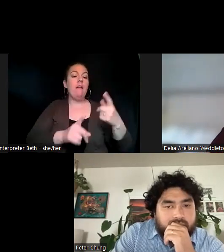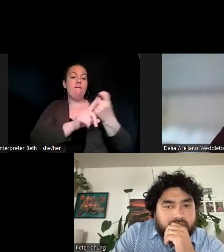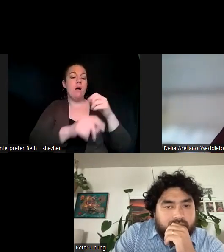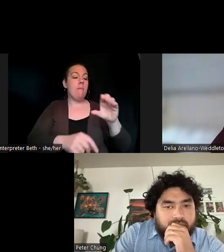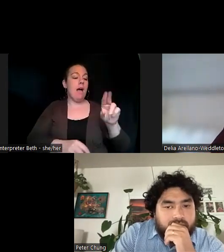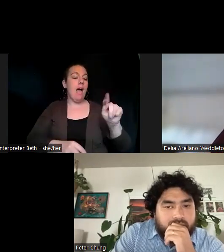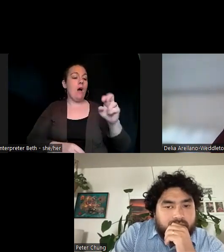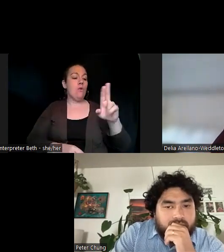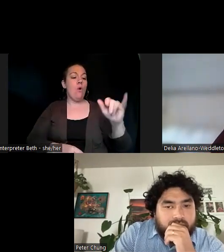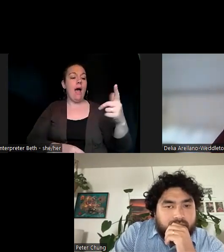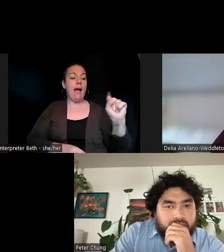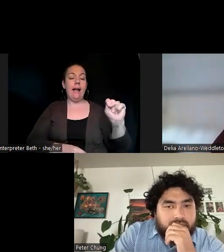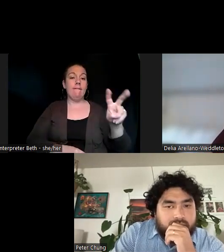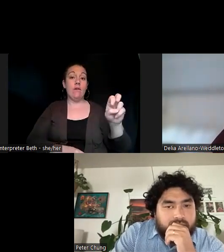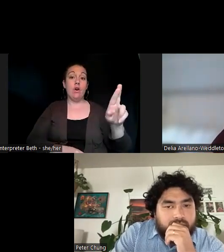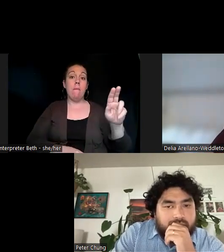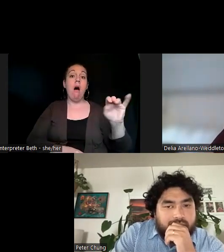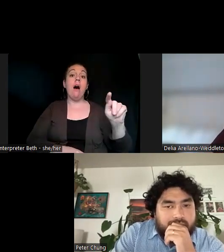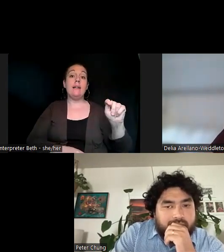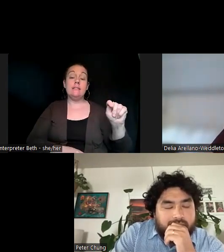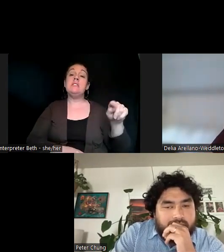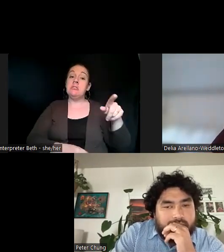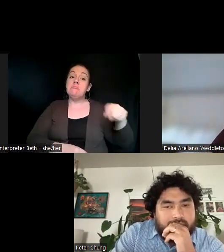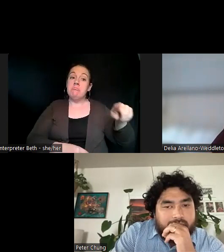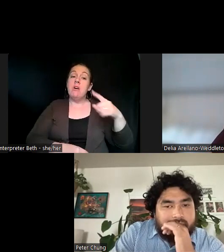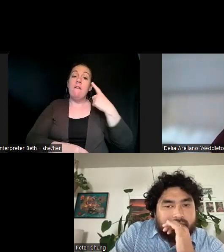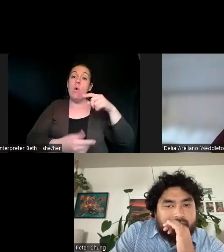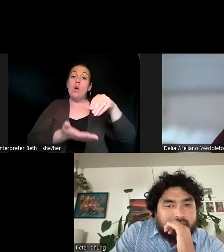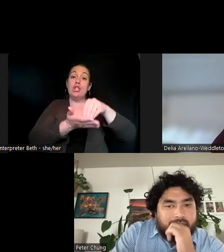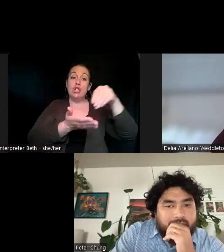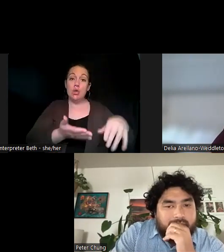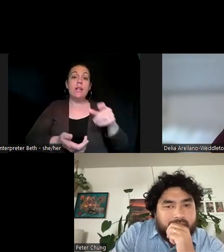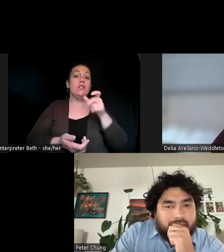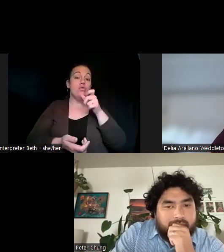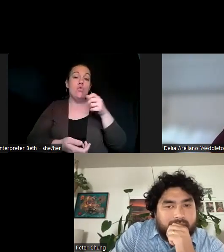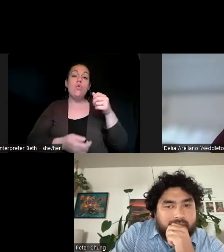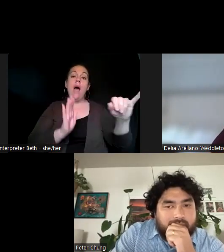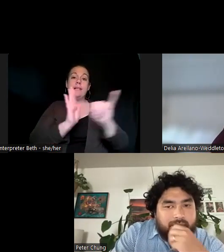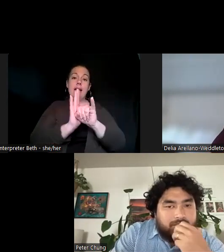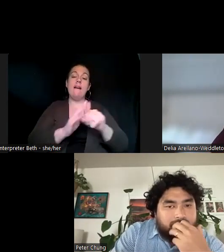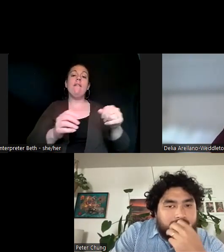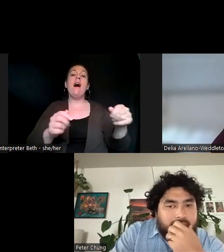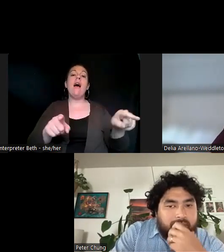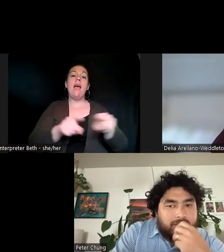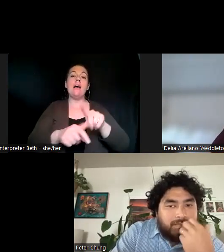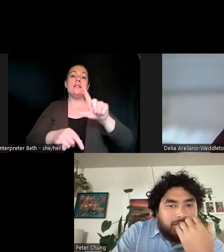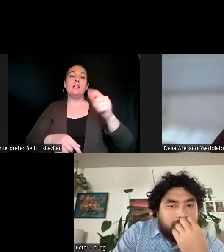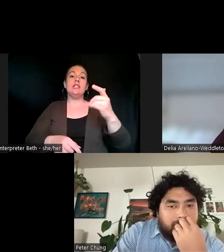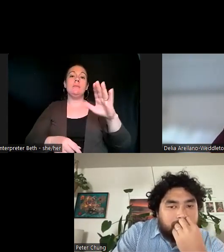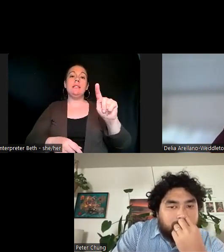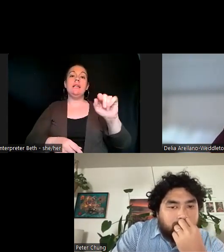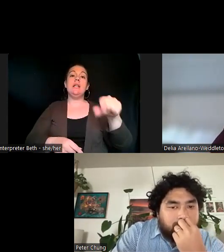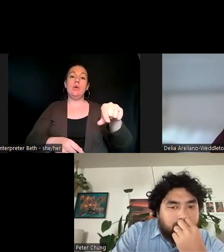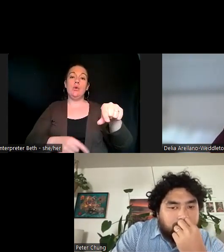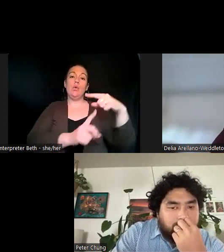supporting educators in working with students that identify as LGBTQ+. And so really trying to think about supporting